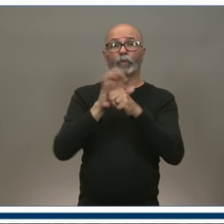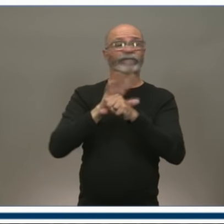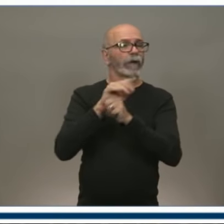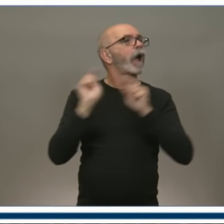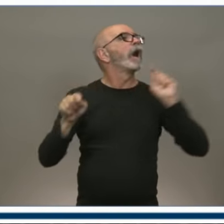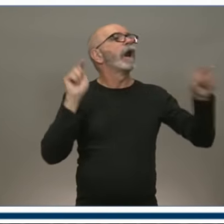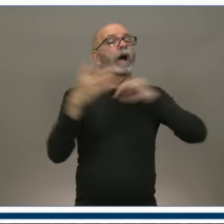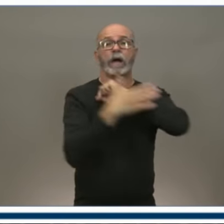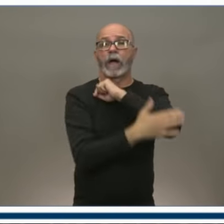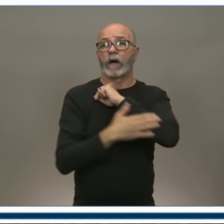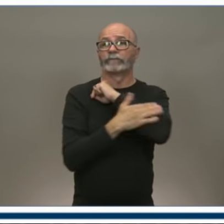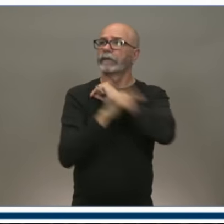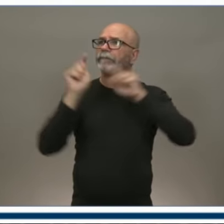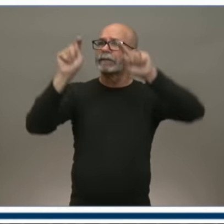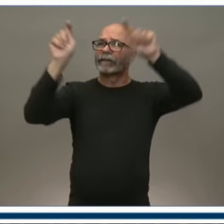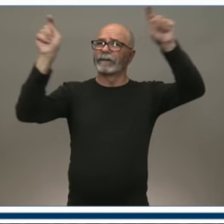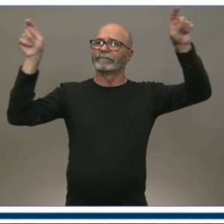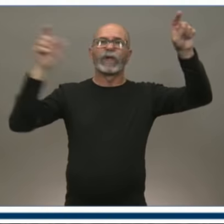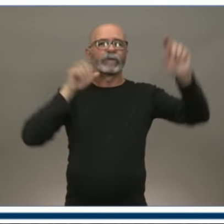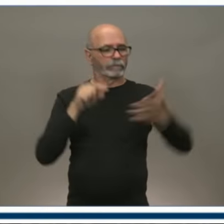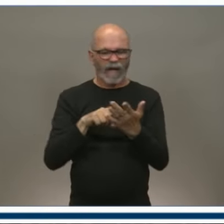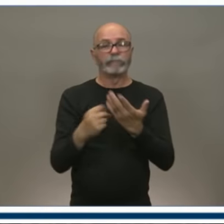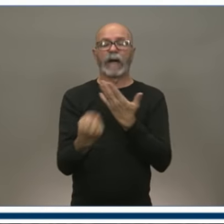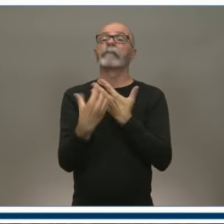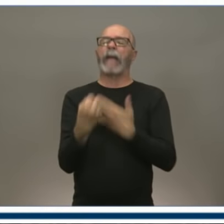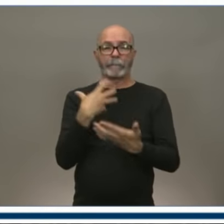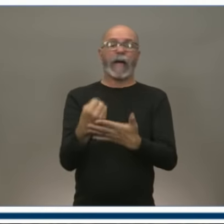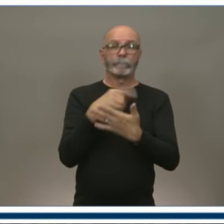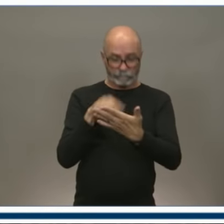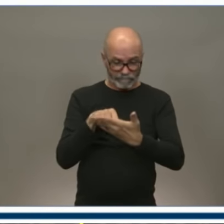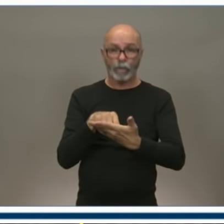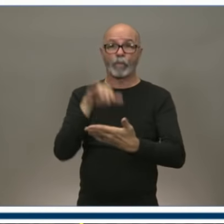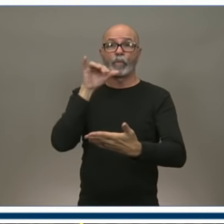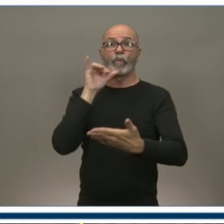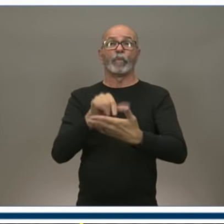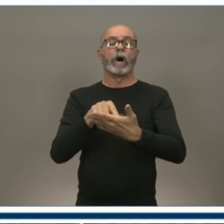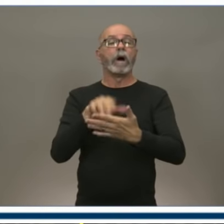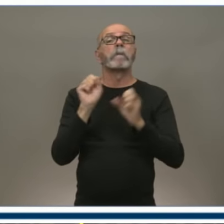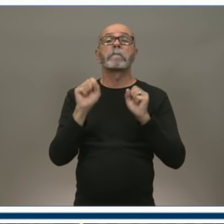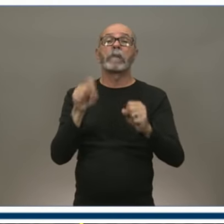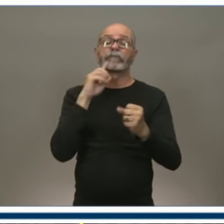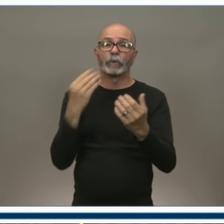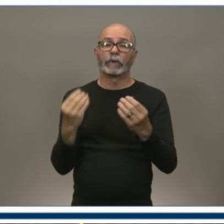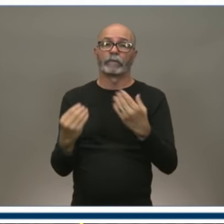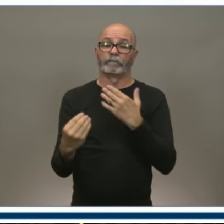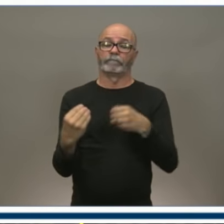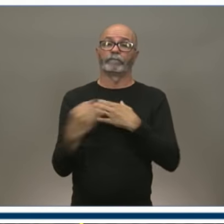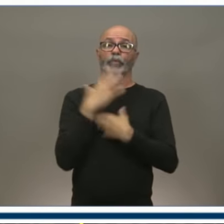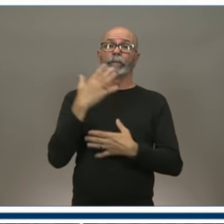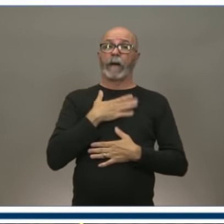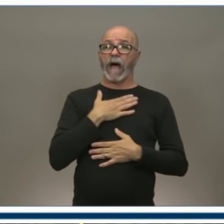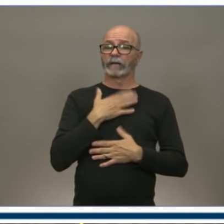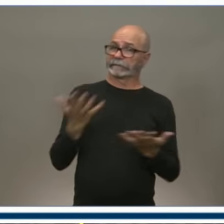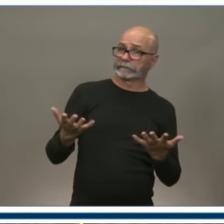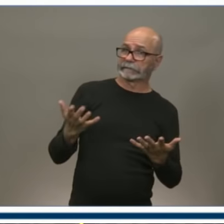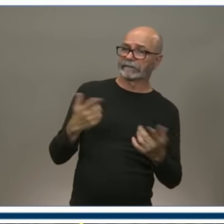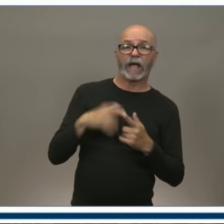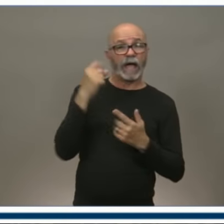going to be more people that are alerted about a possible exposure. Remember that the app is simply